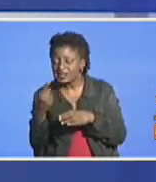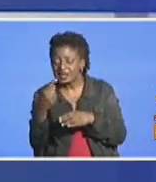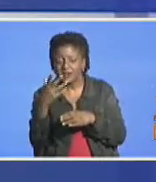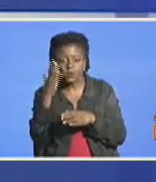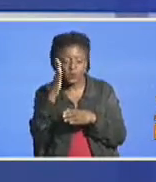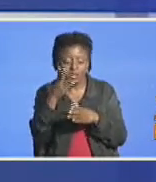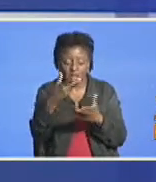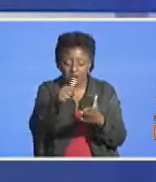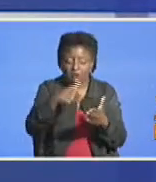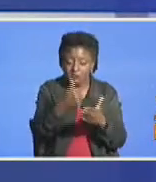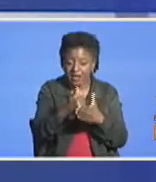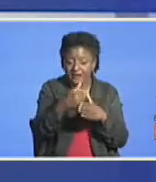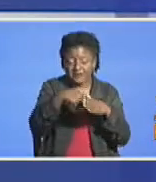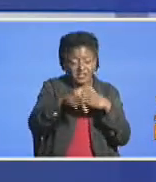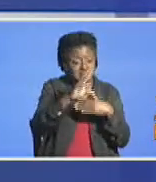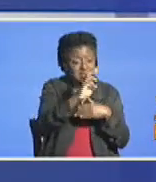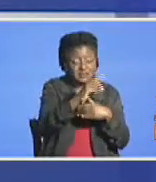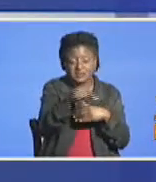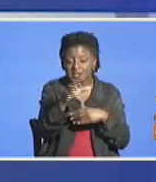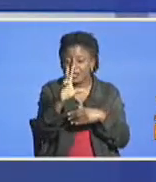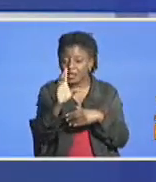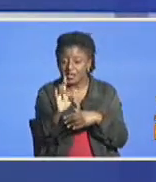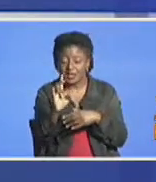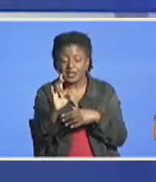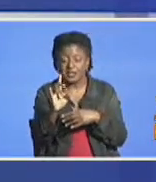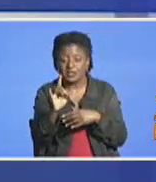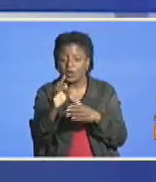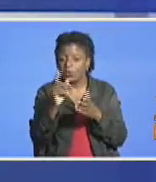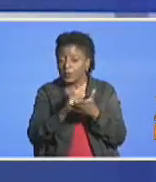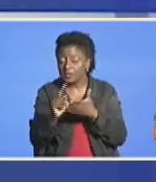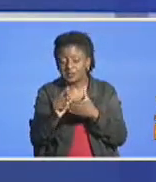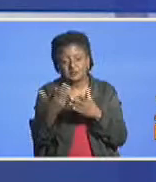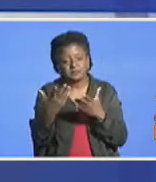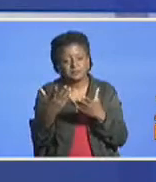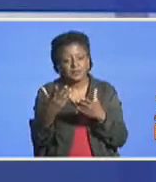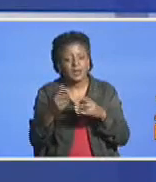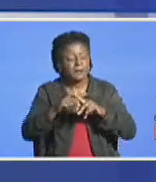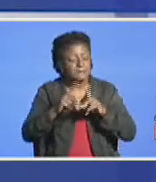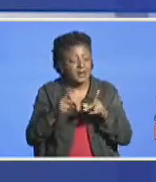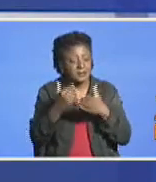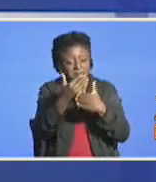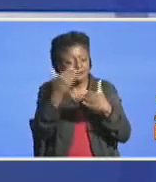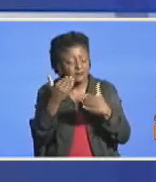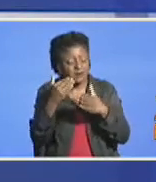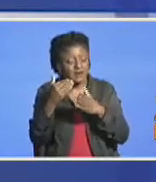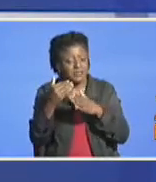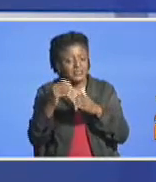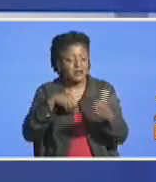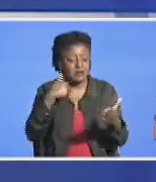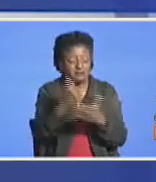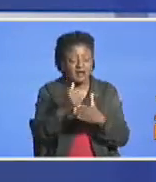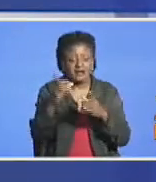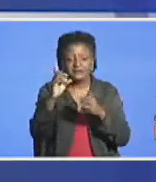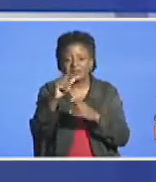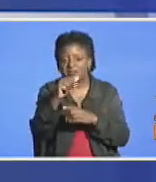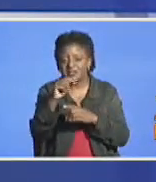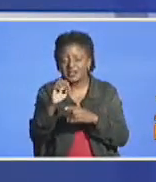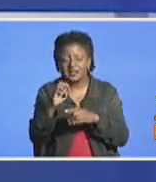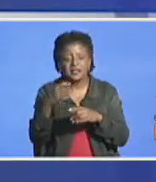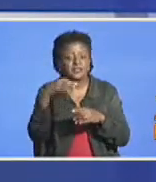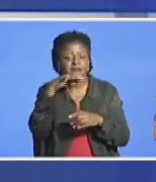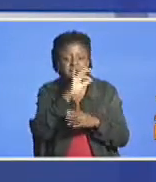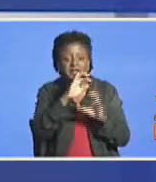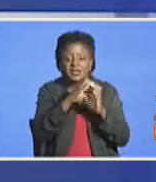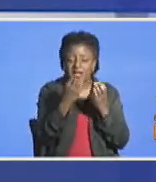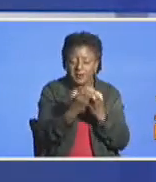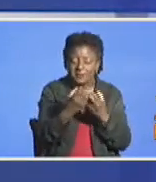8 weeks. But here's the thing. Before the expected arrival date, the fraudulent company sends excuses, be it shipping delays due to